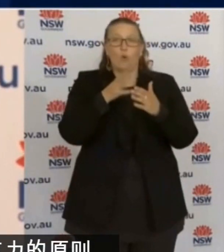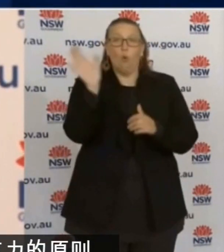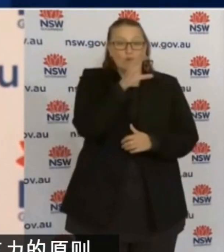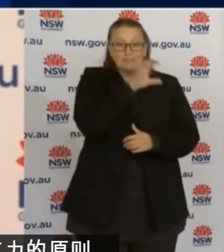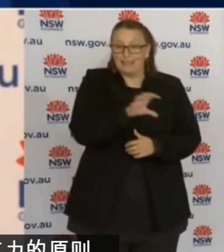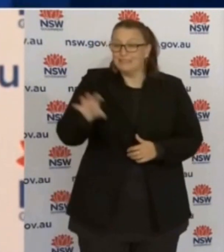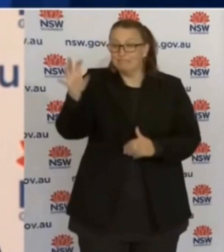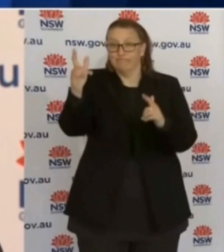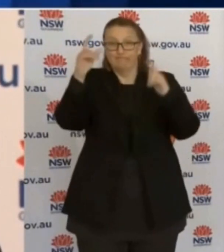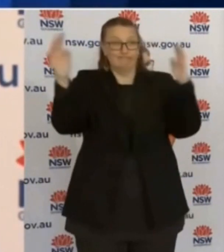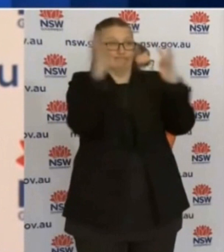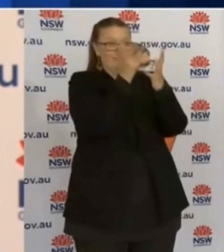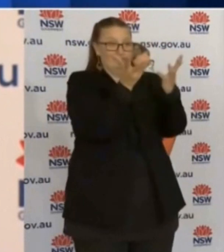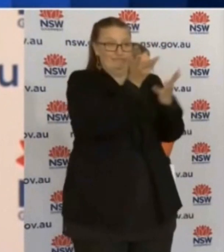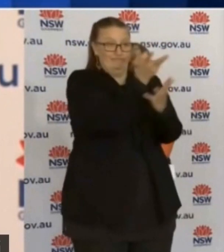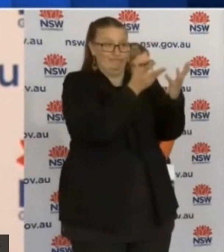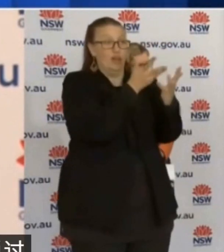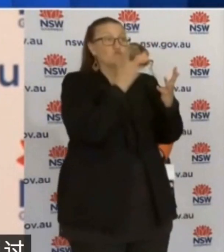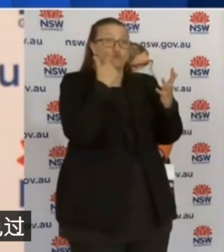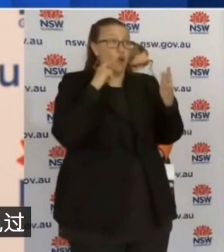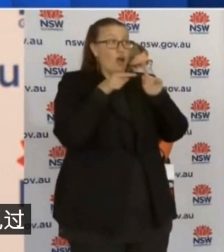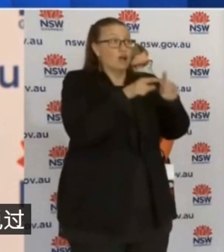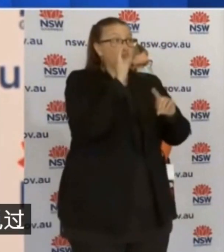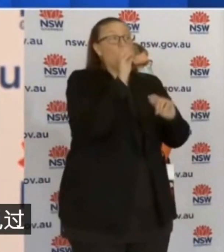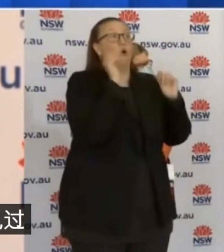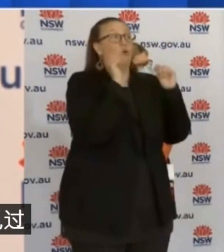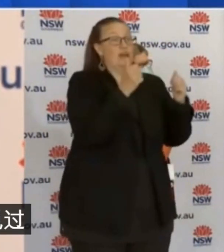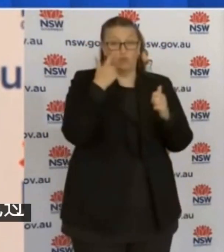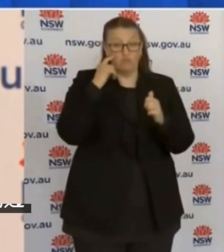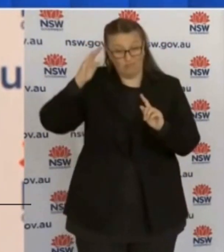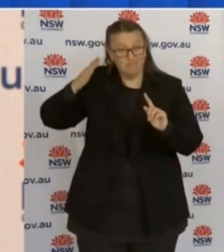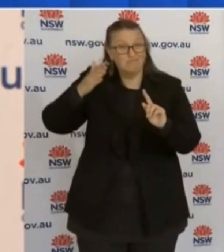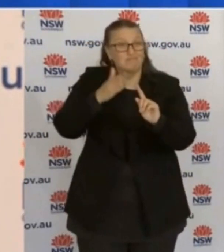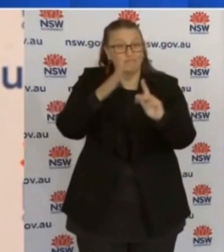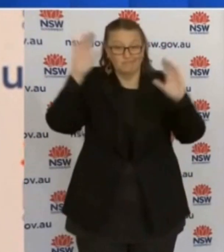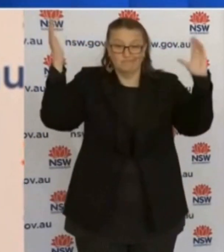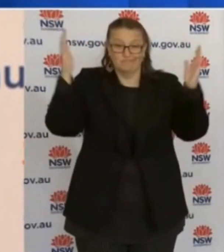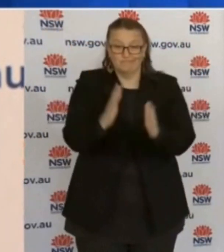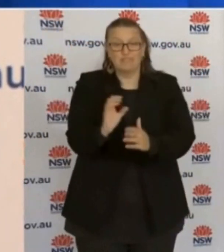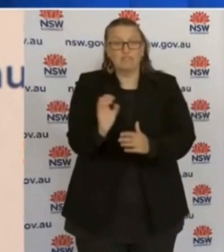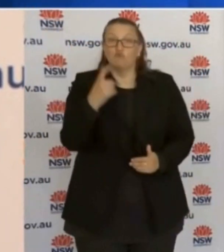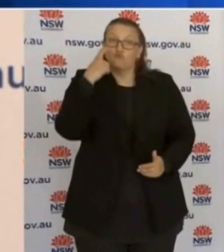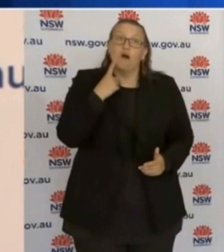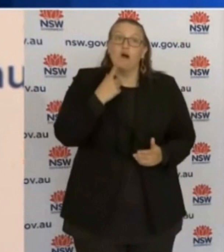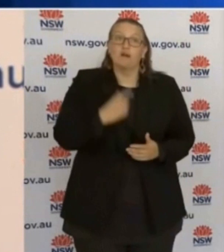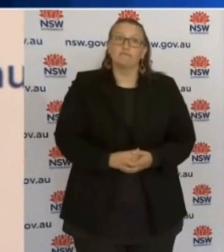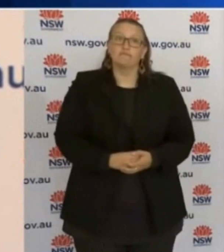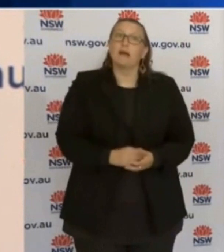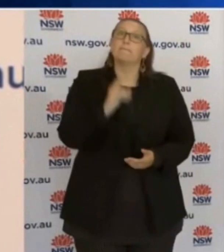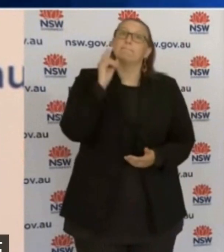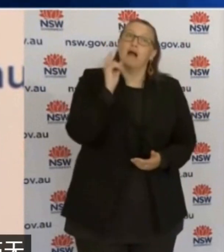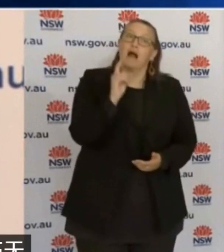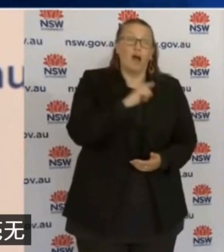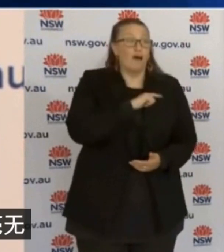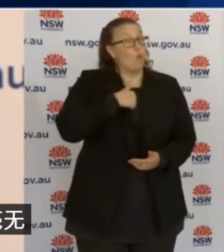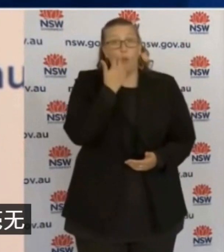follow. However, we have said in New South Wales, as I've said continually, that higher vaccination rates will give us additional freedoms.